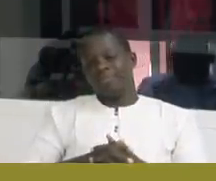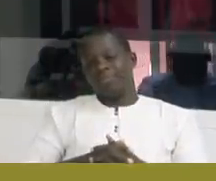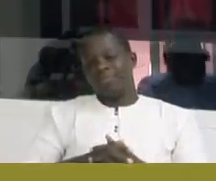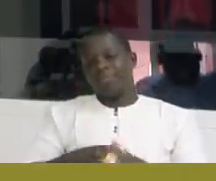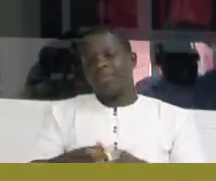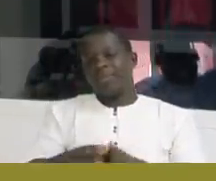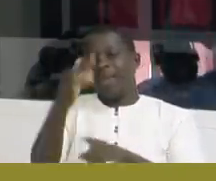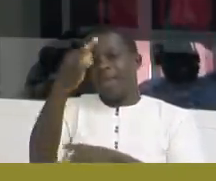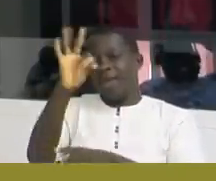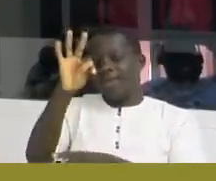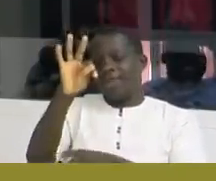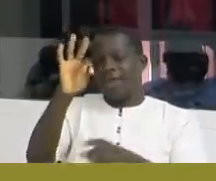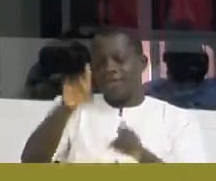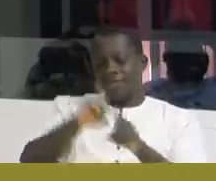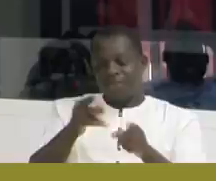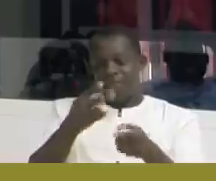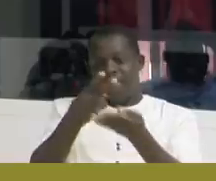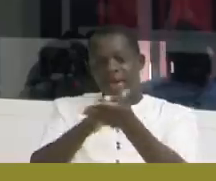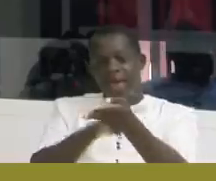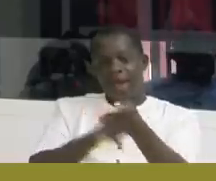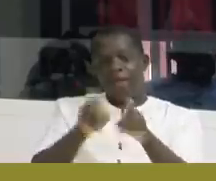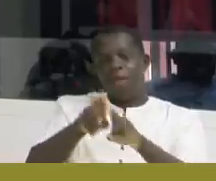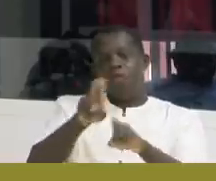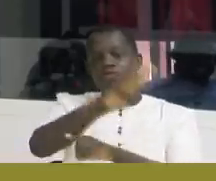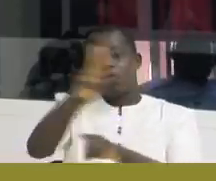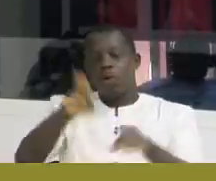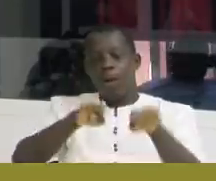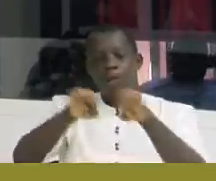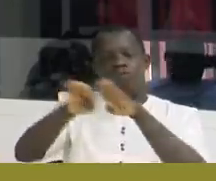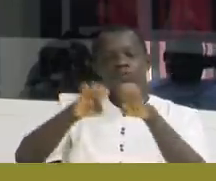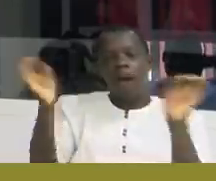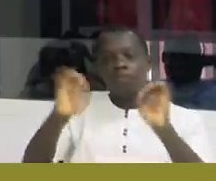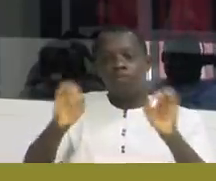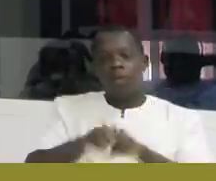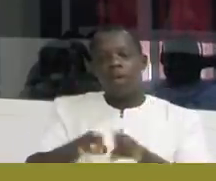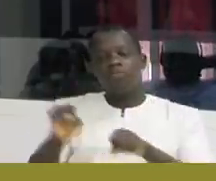If the ram does not, then